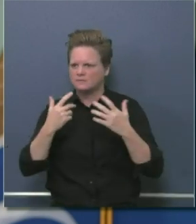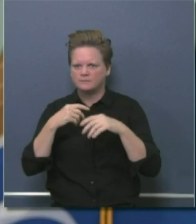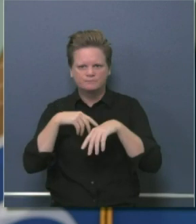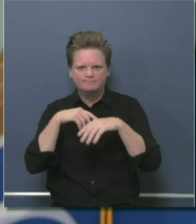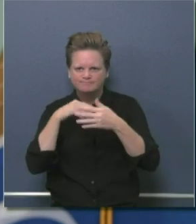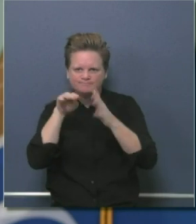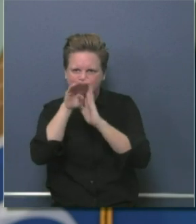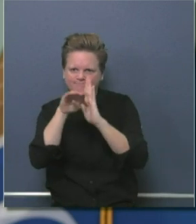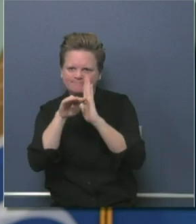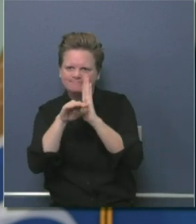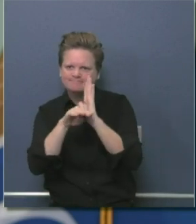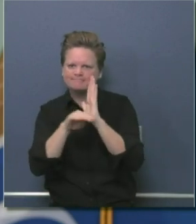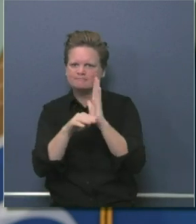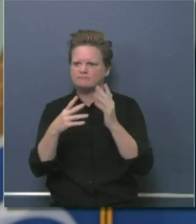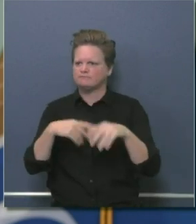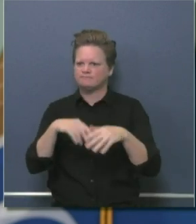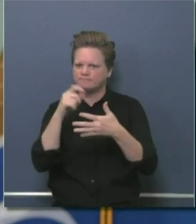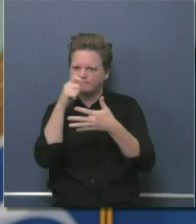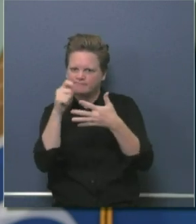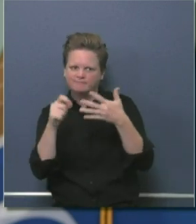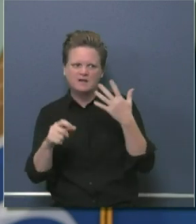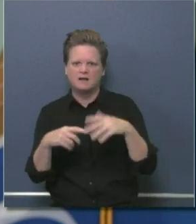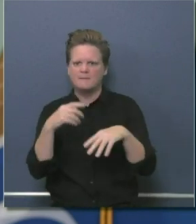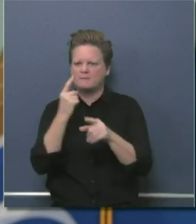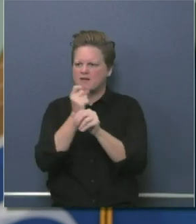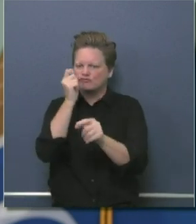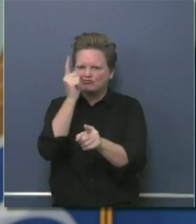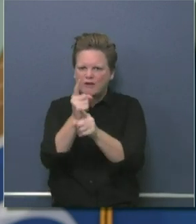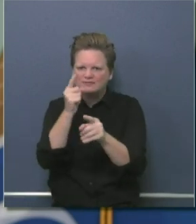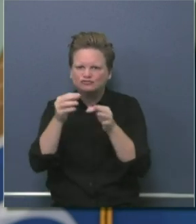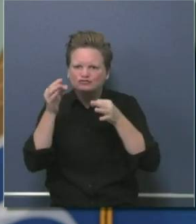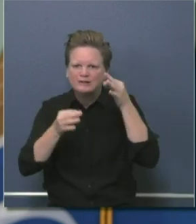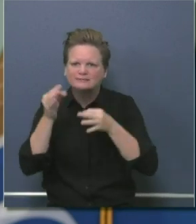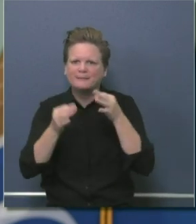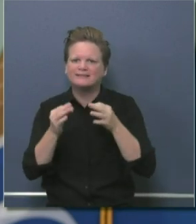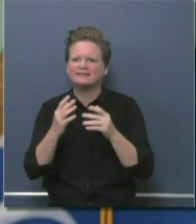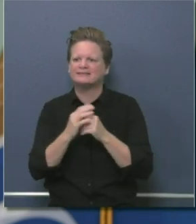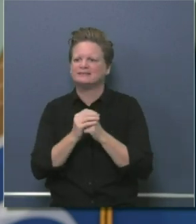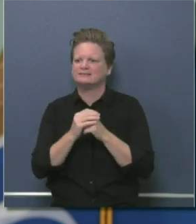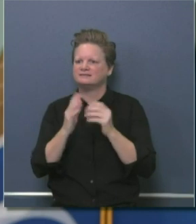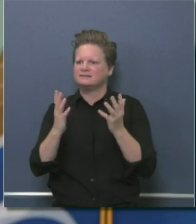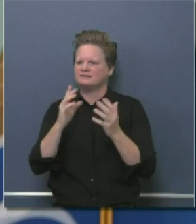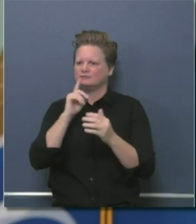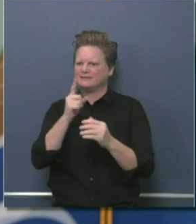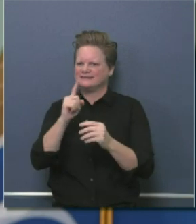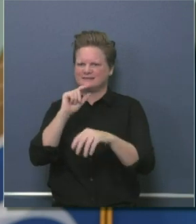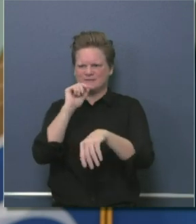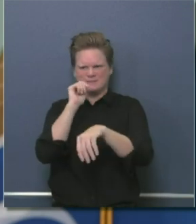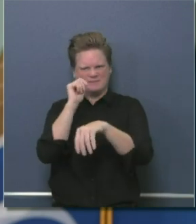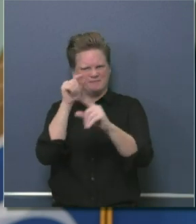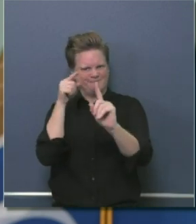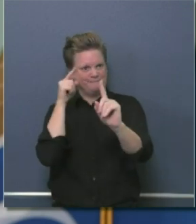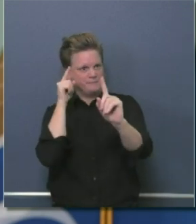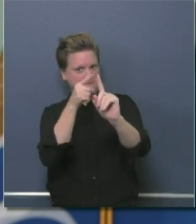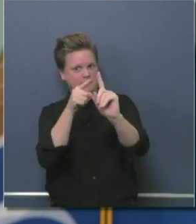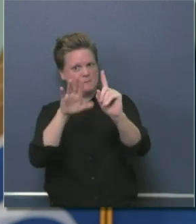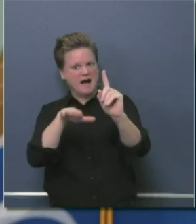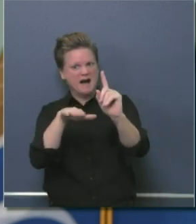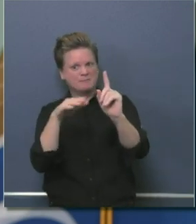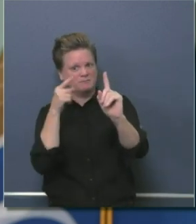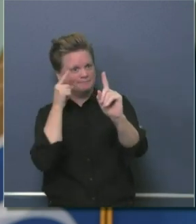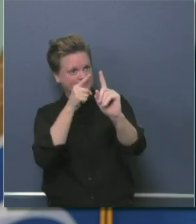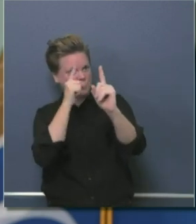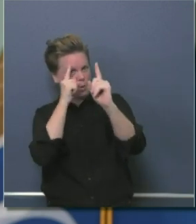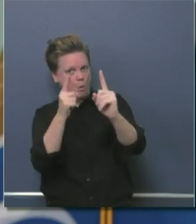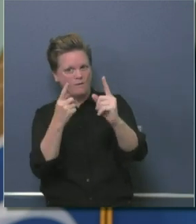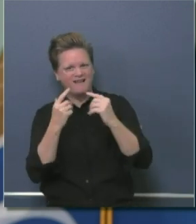upon health and health broadly defined. And I'll just close on that. We think in terms of health as